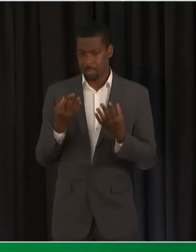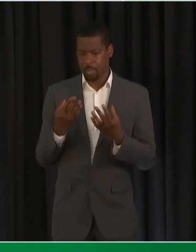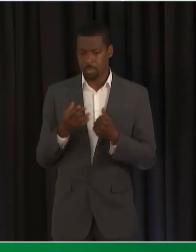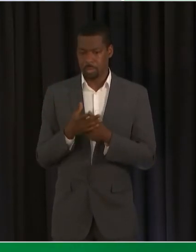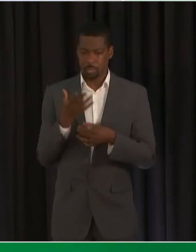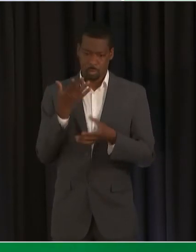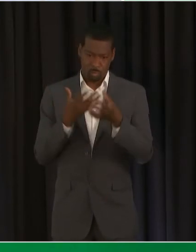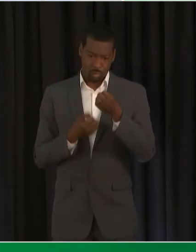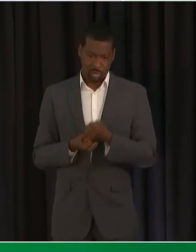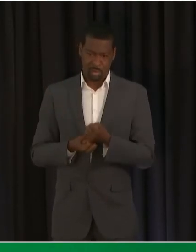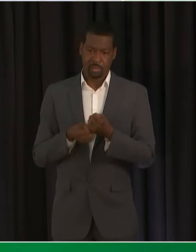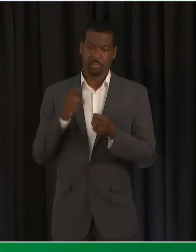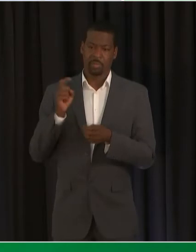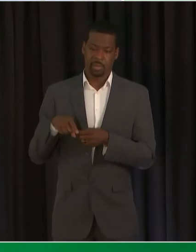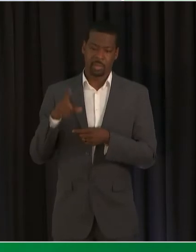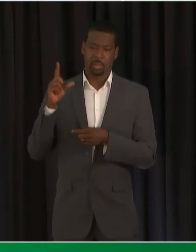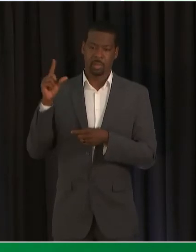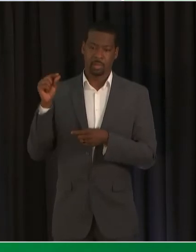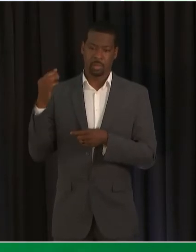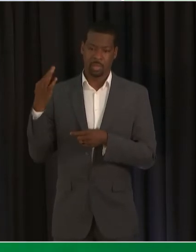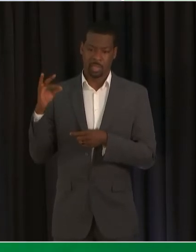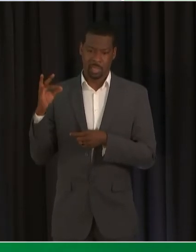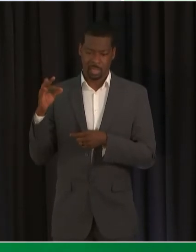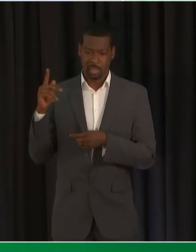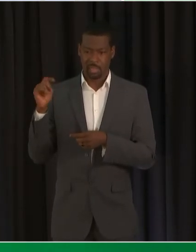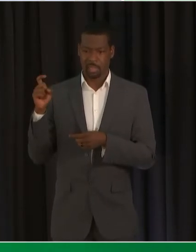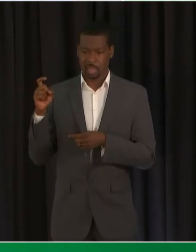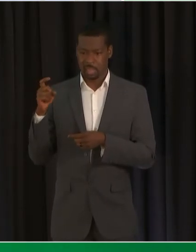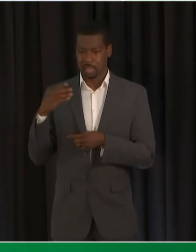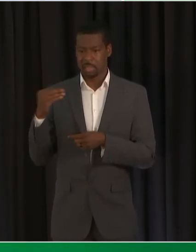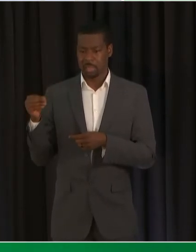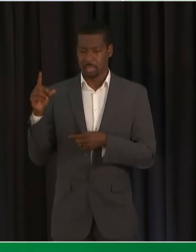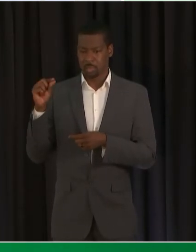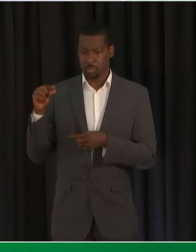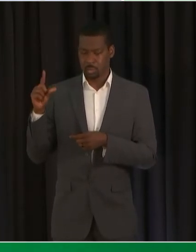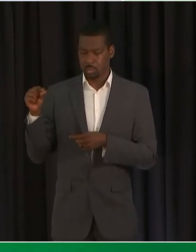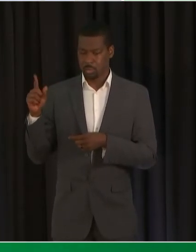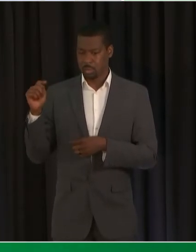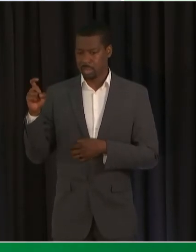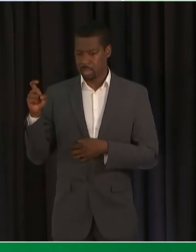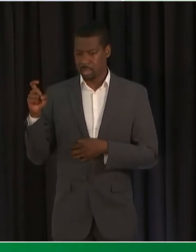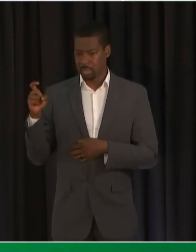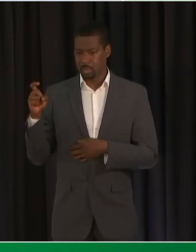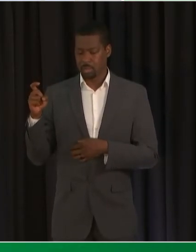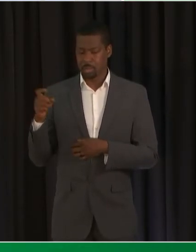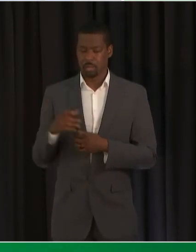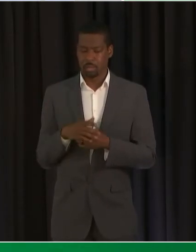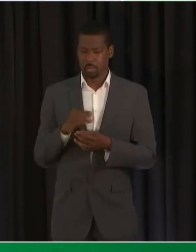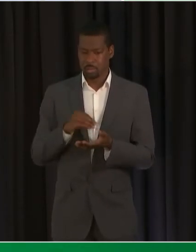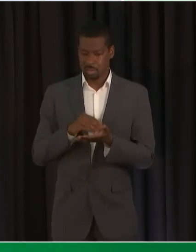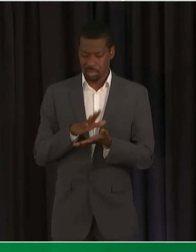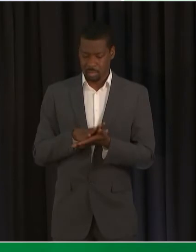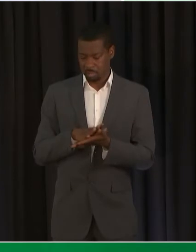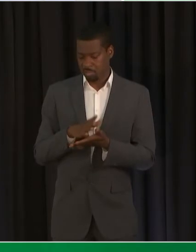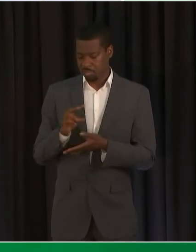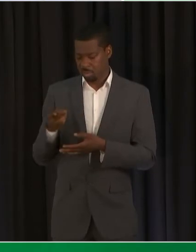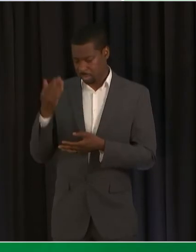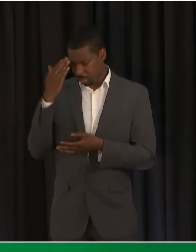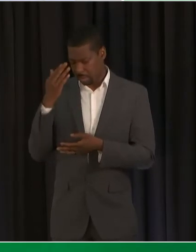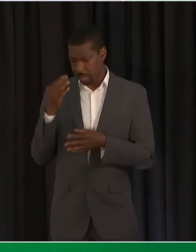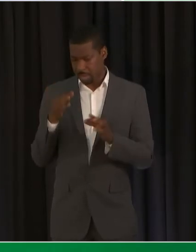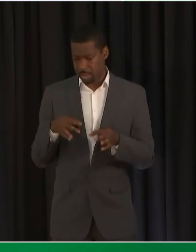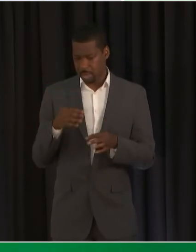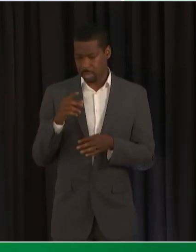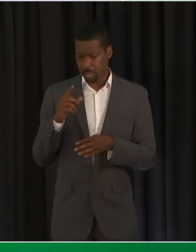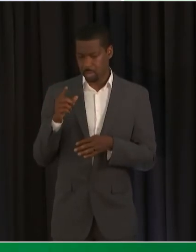be. So you're going to need your 2019 tax returns, hopefully your 2020 tax returns, okay? And then you know what your PPP loan